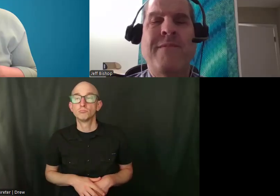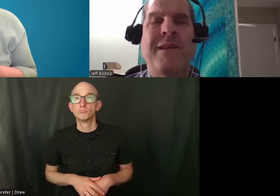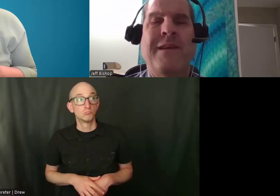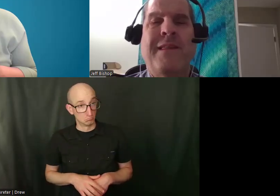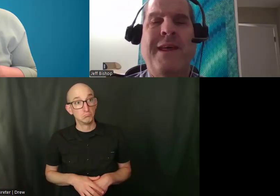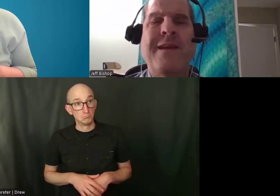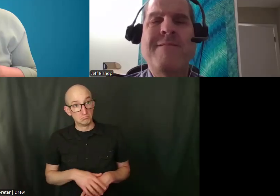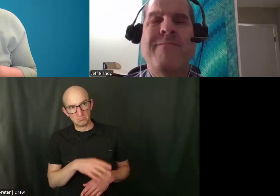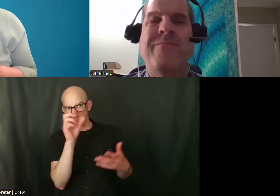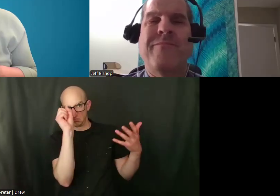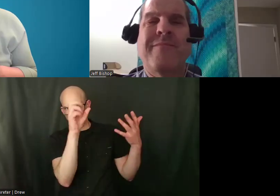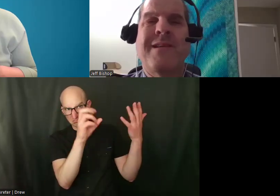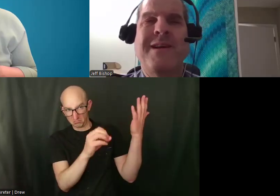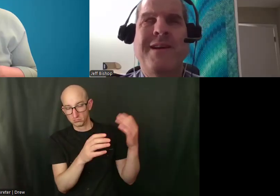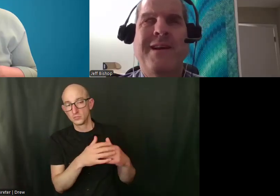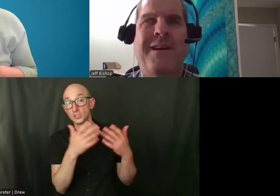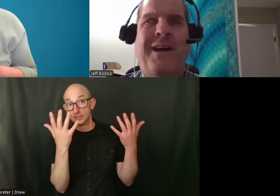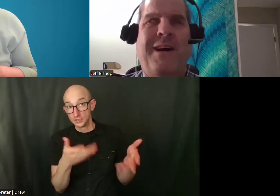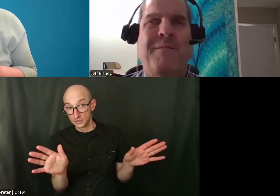Okay. Then